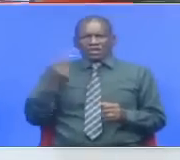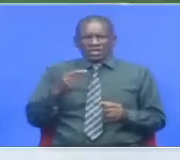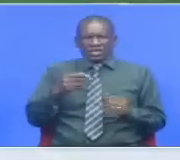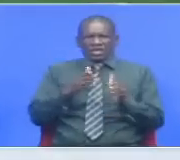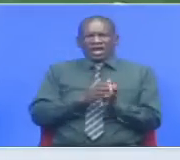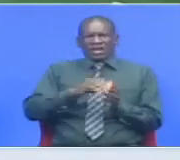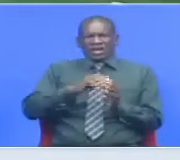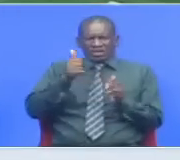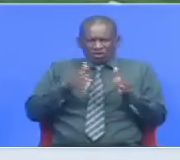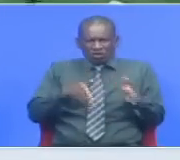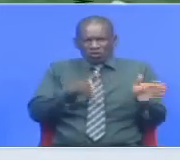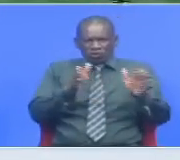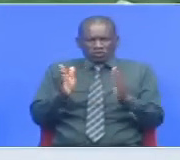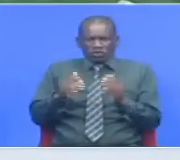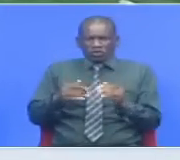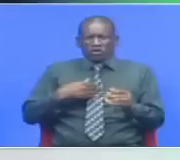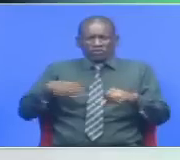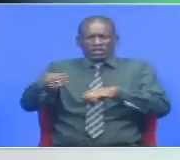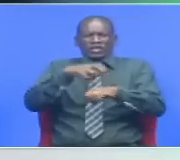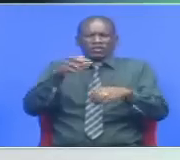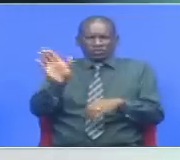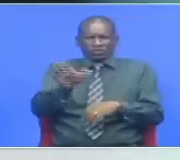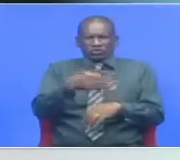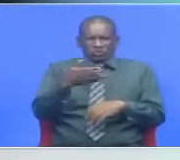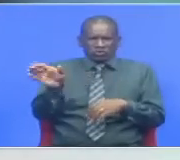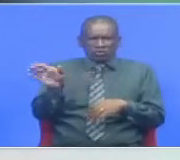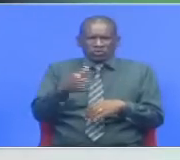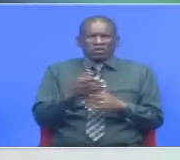another chance to play the national anthem.